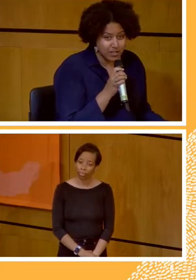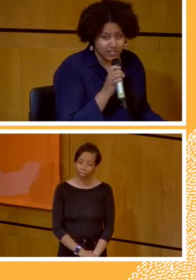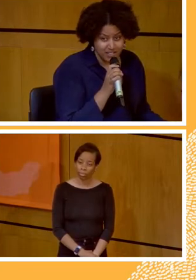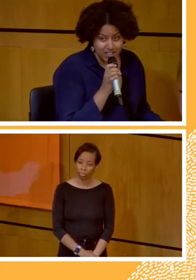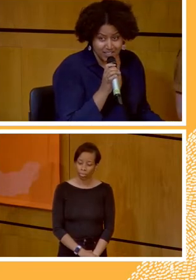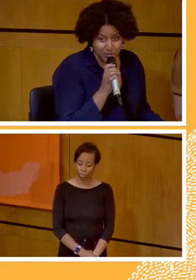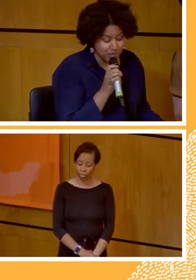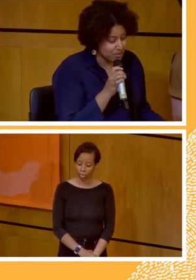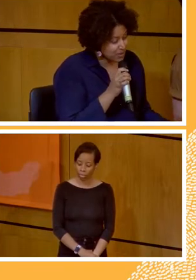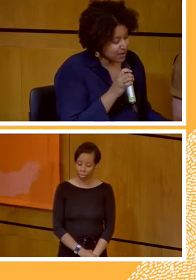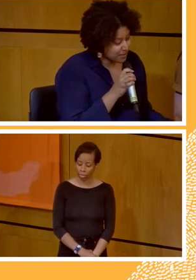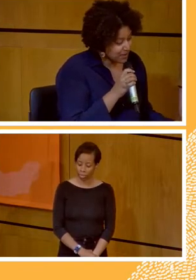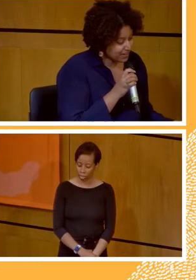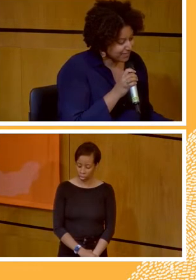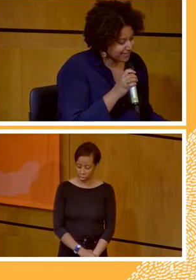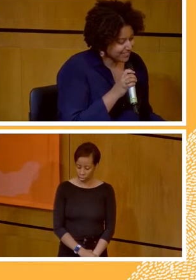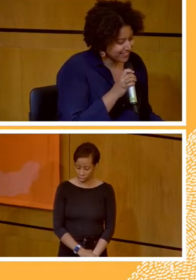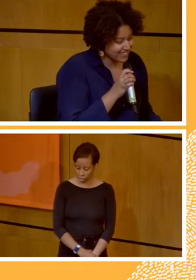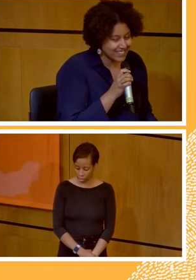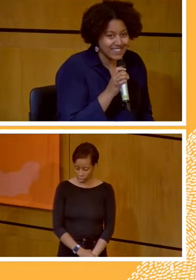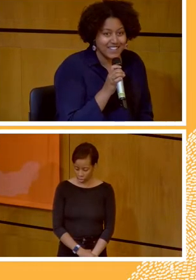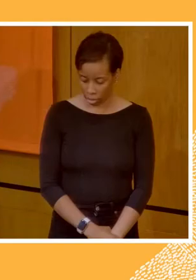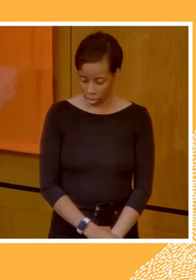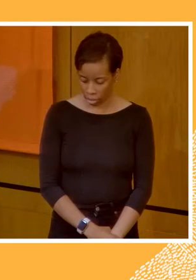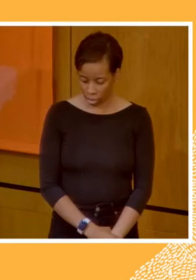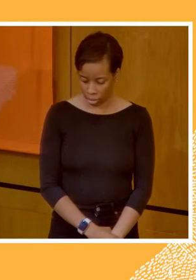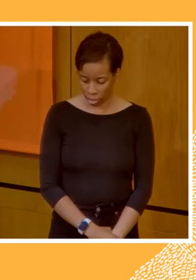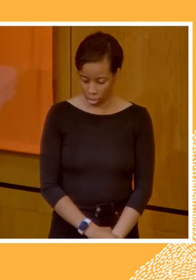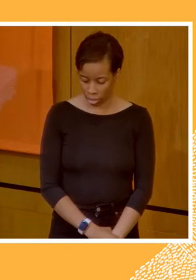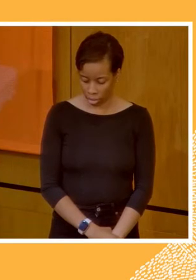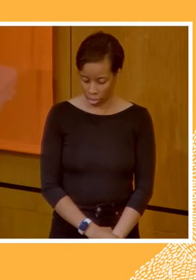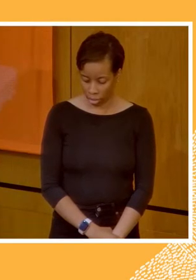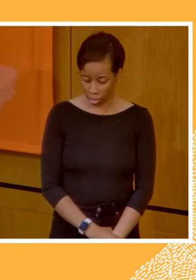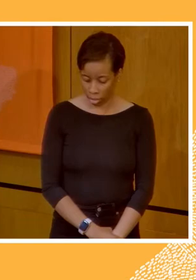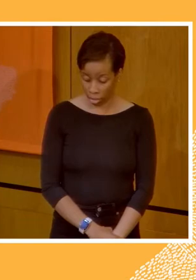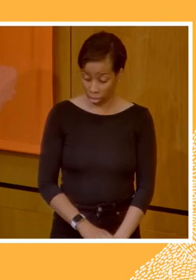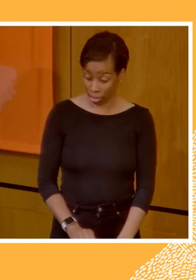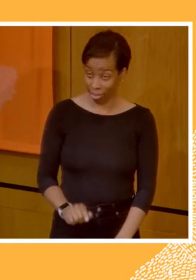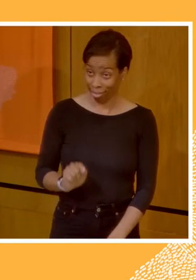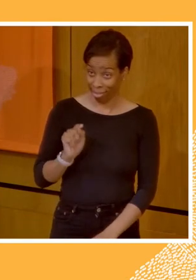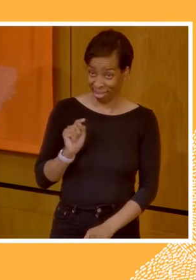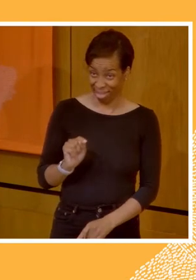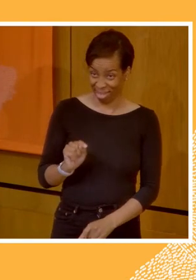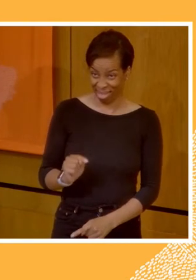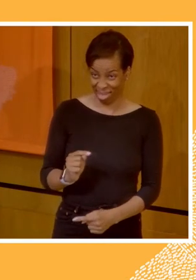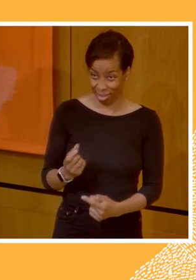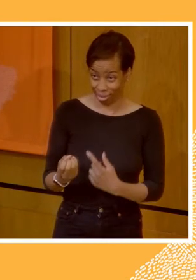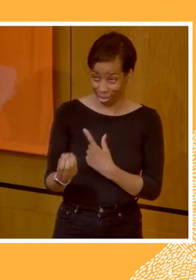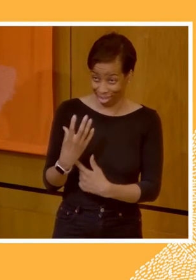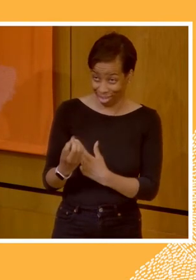You're getting a bit of an insight into what we'll talk about, but the one on this slide.